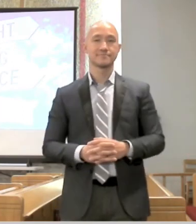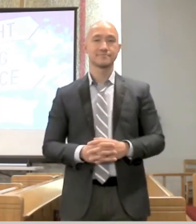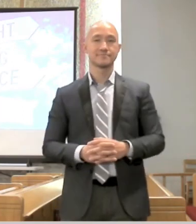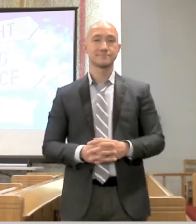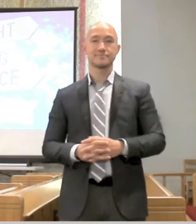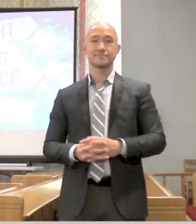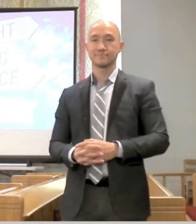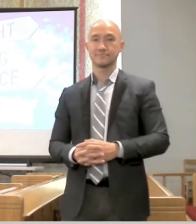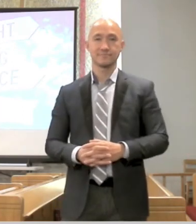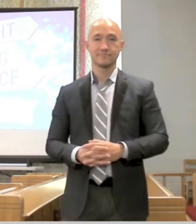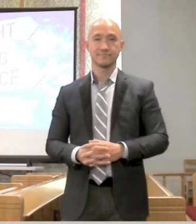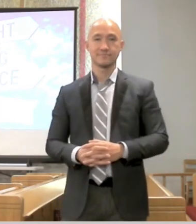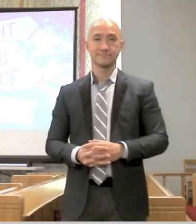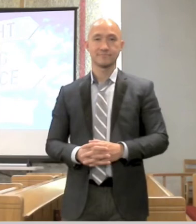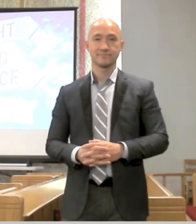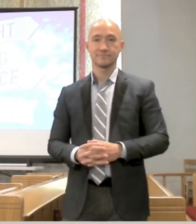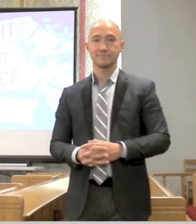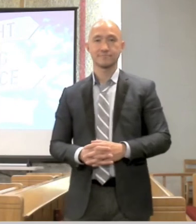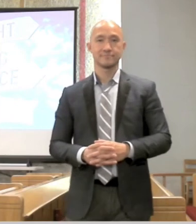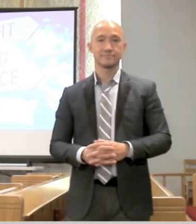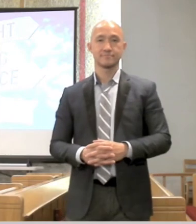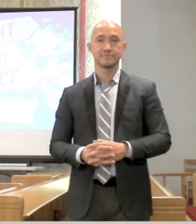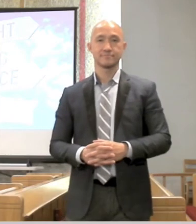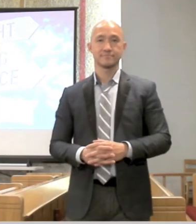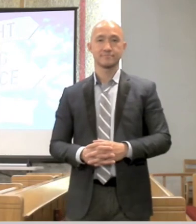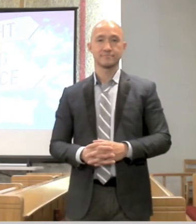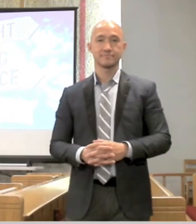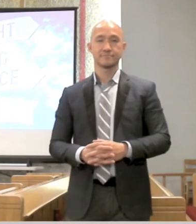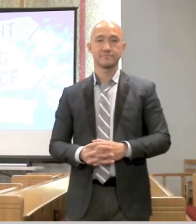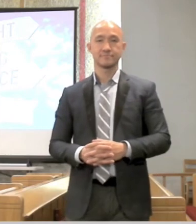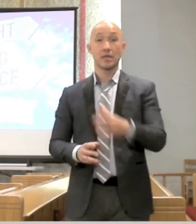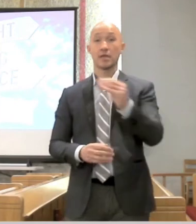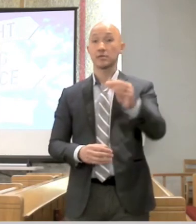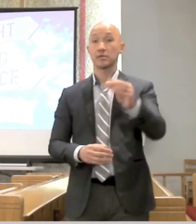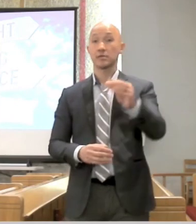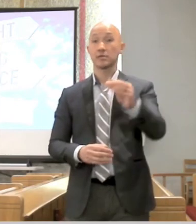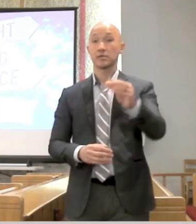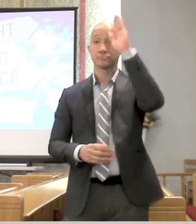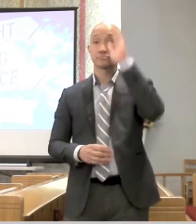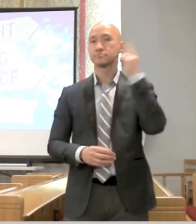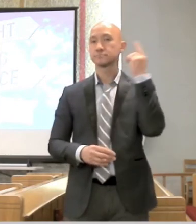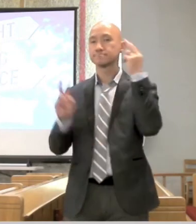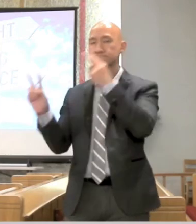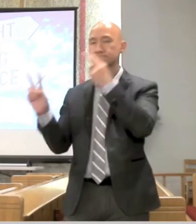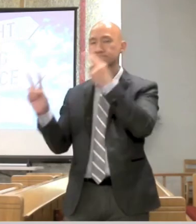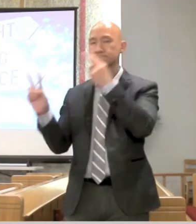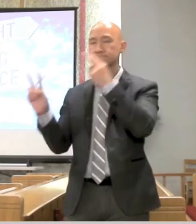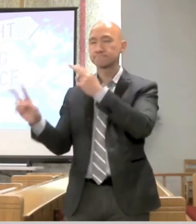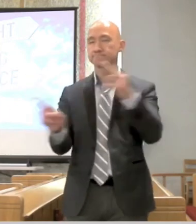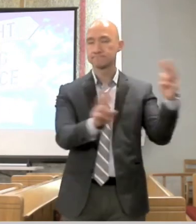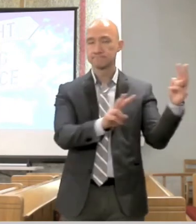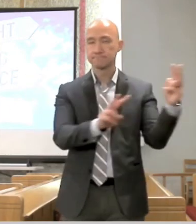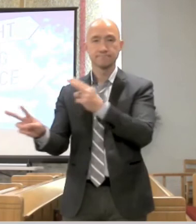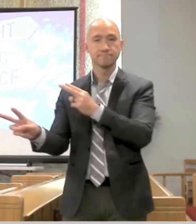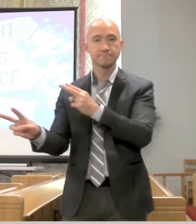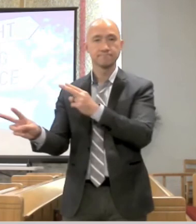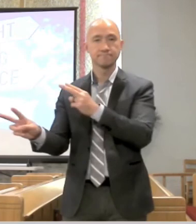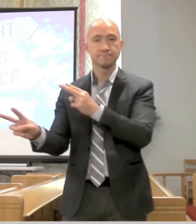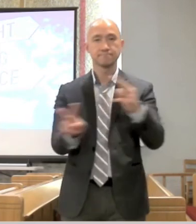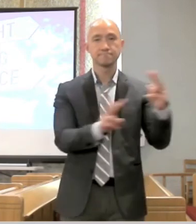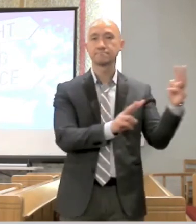recognize. We did not recognize what God was presenting before us. It's important to be awake and